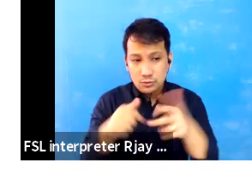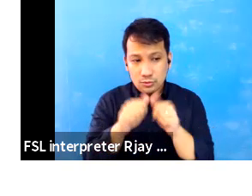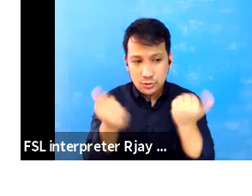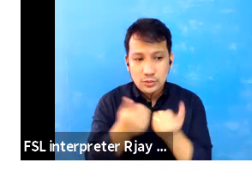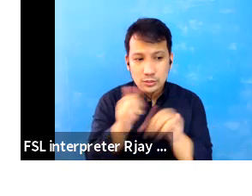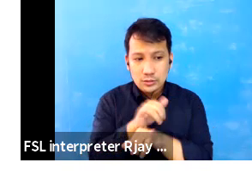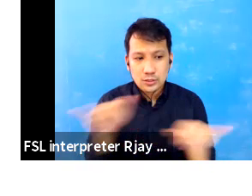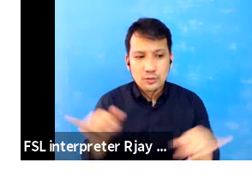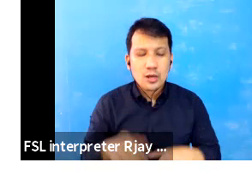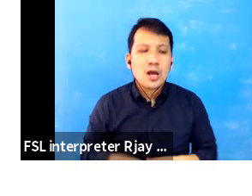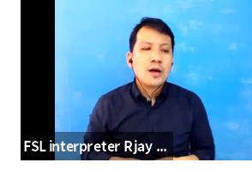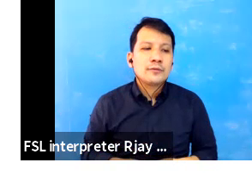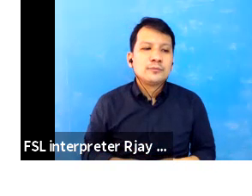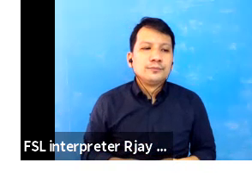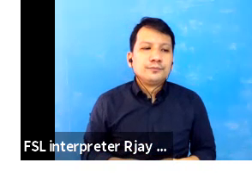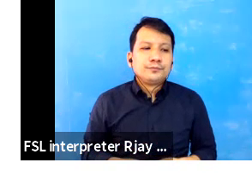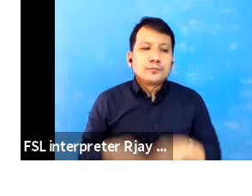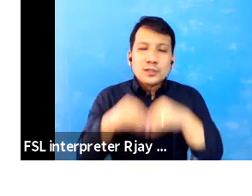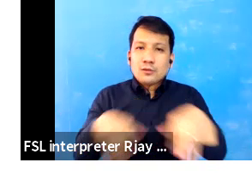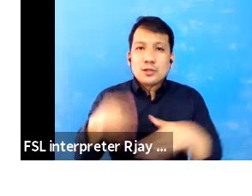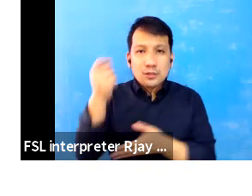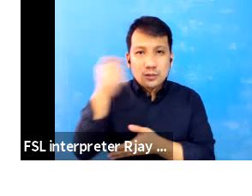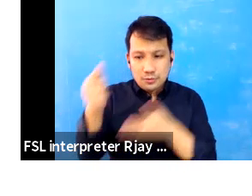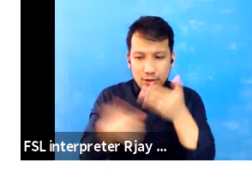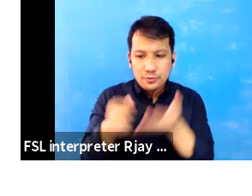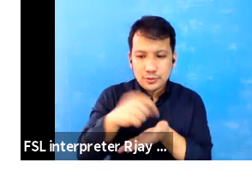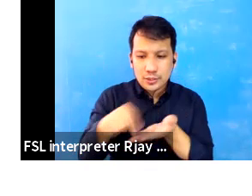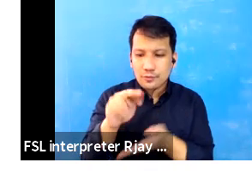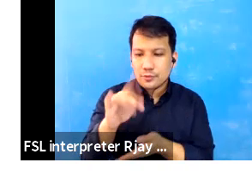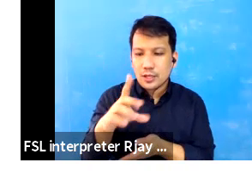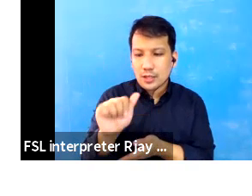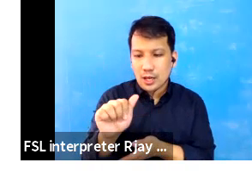also, we had our undersecretary from NEDA, we had